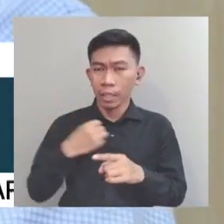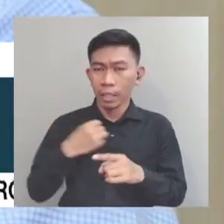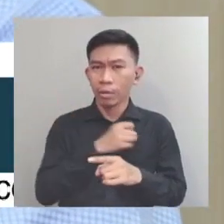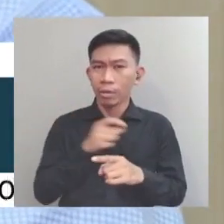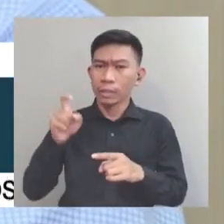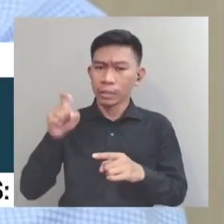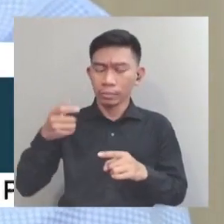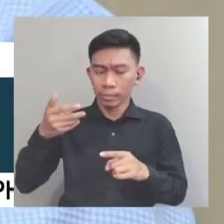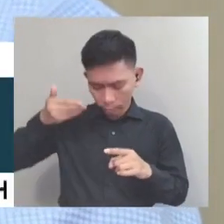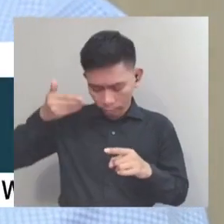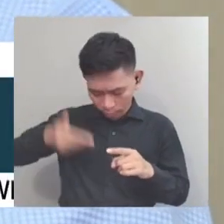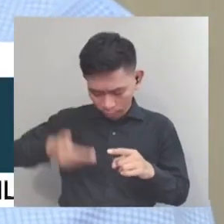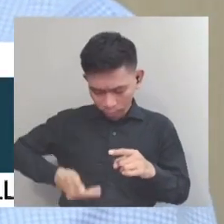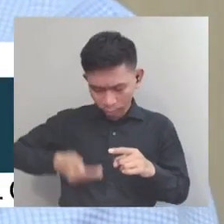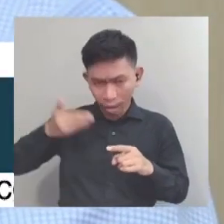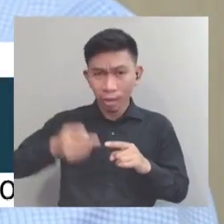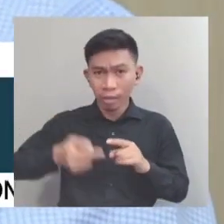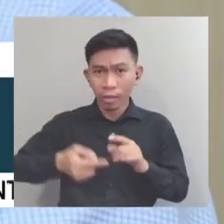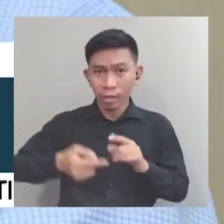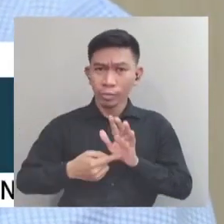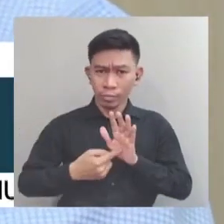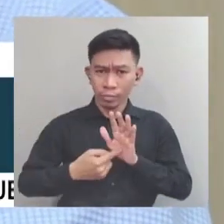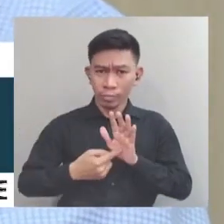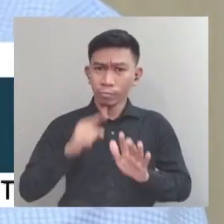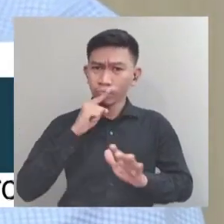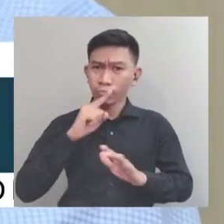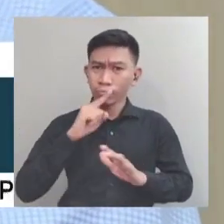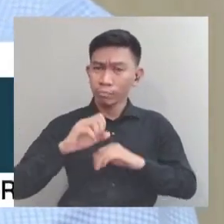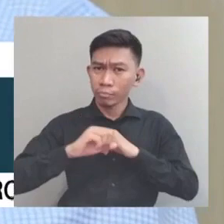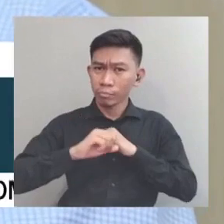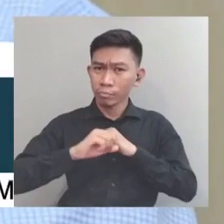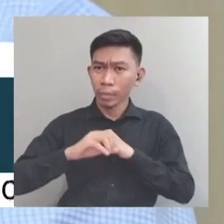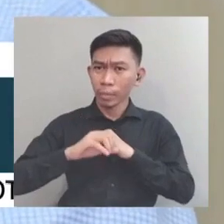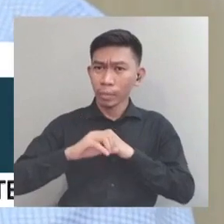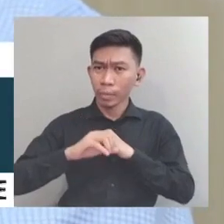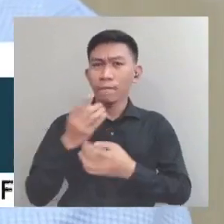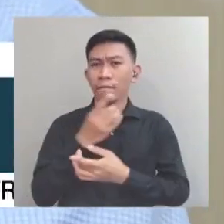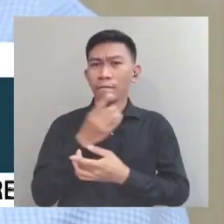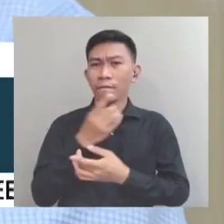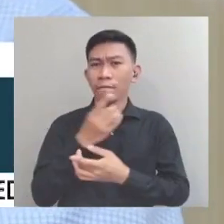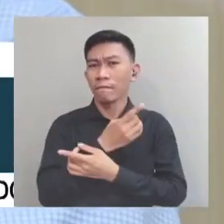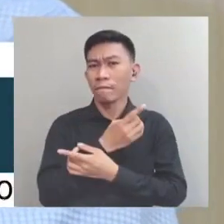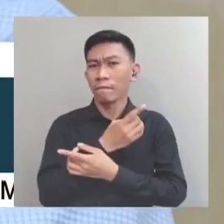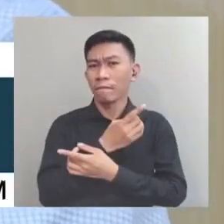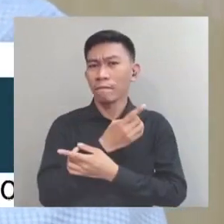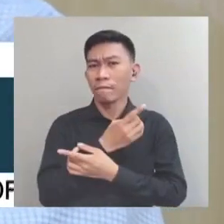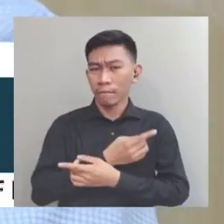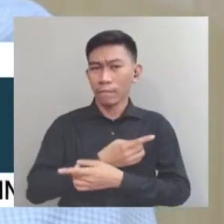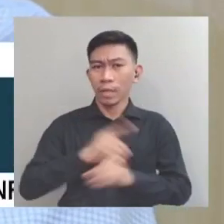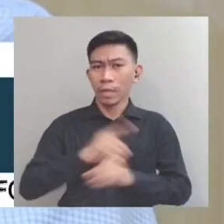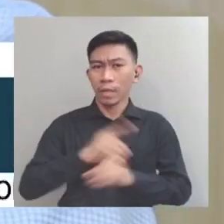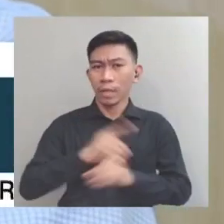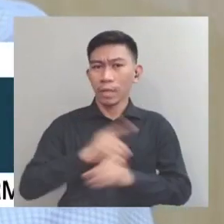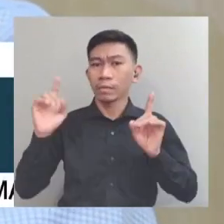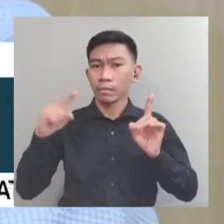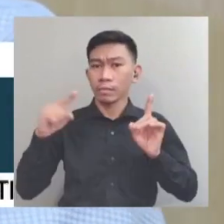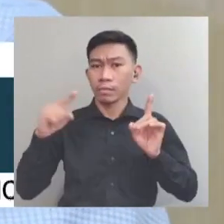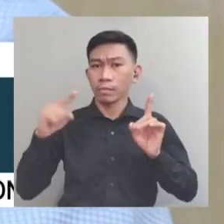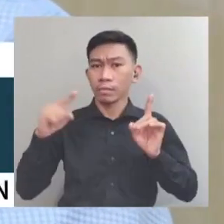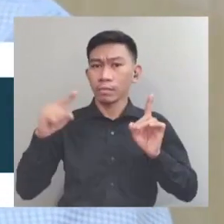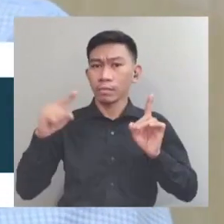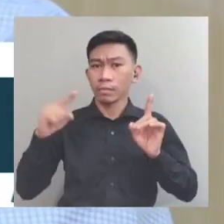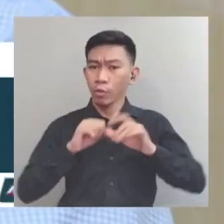as a pillar of democracy. So, and it can only maintain that position